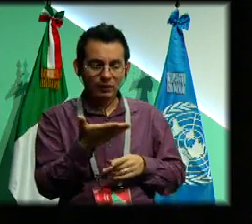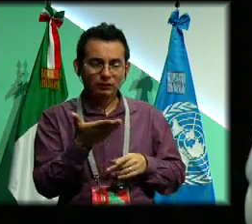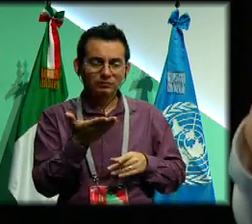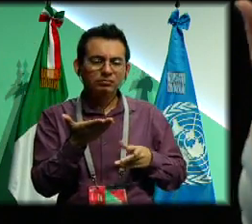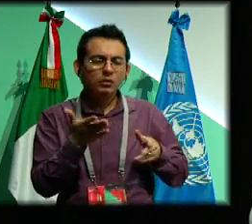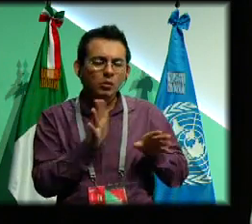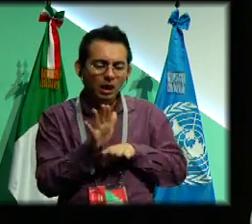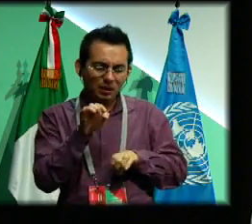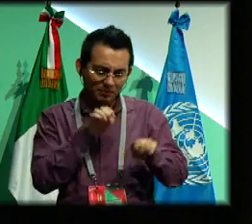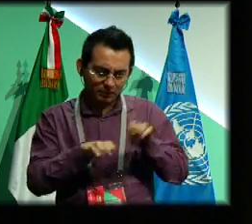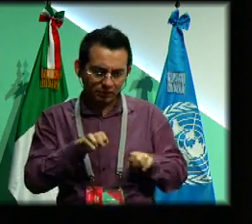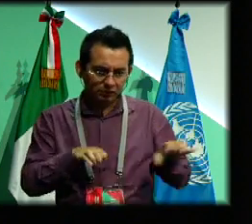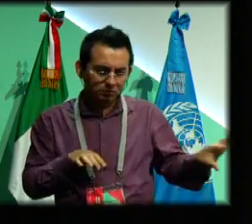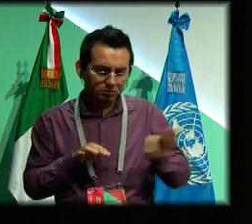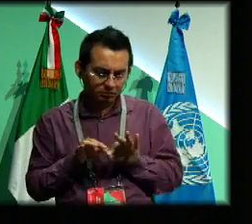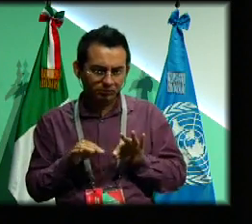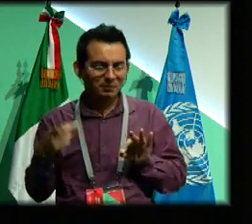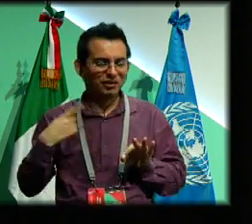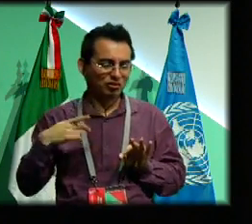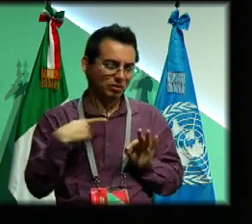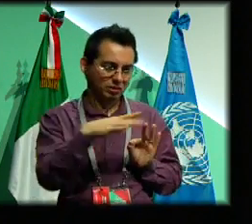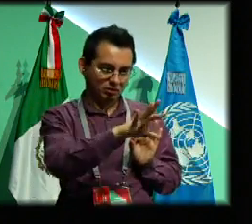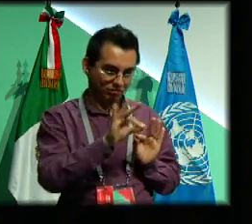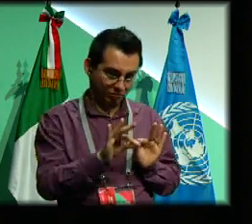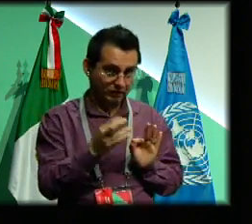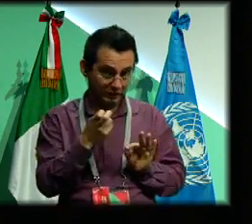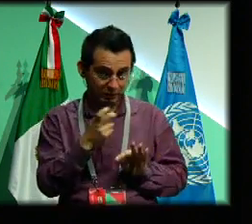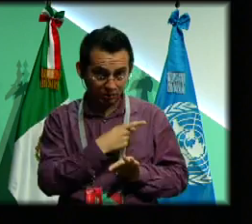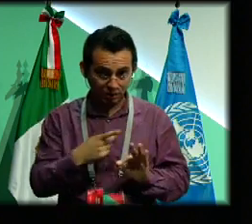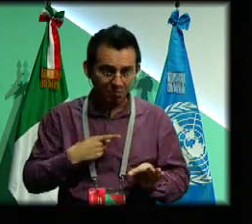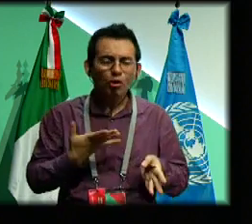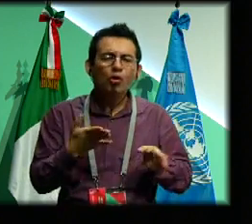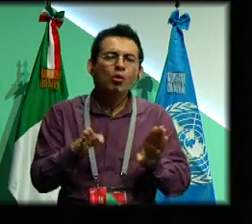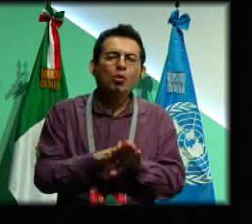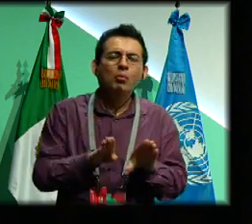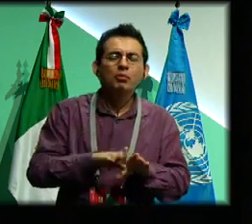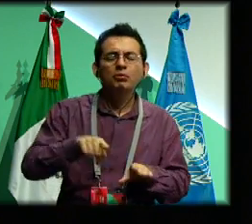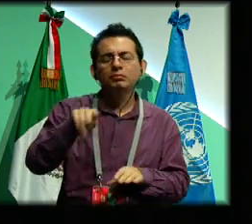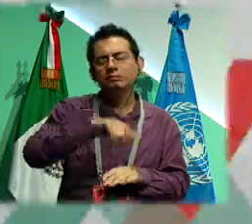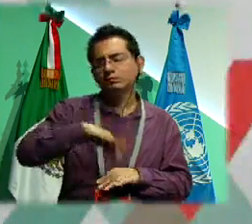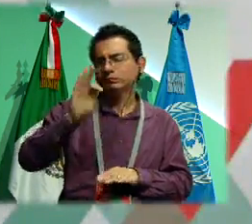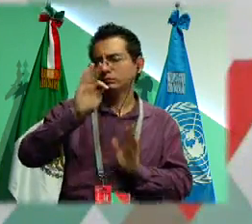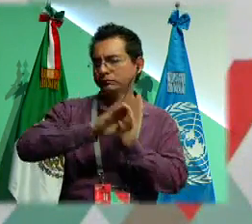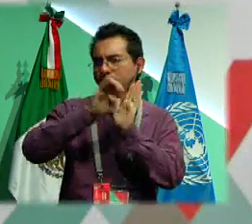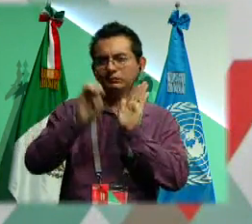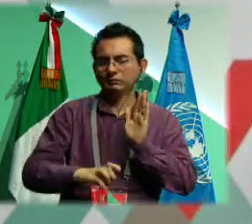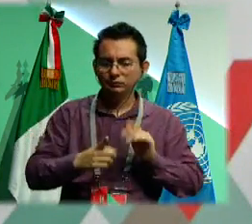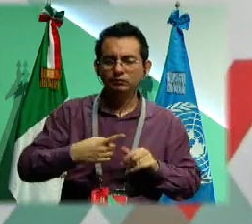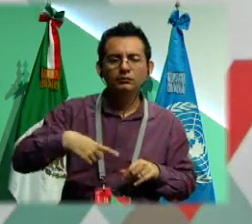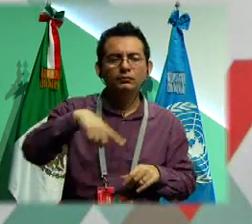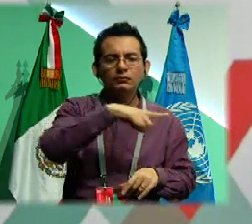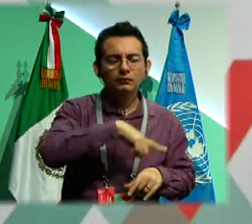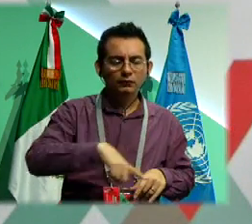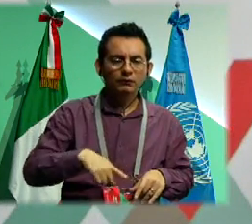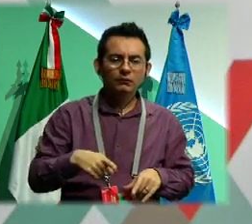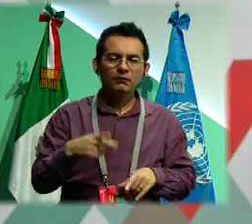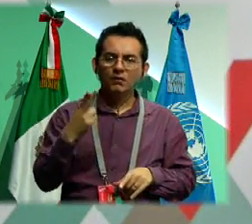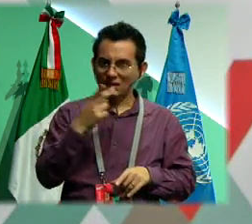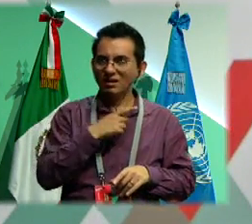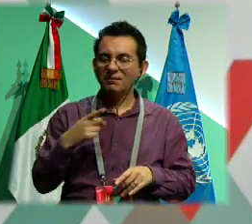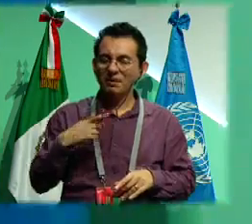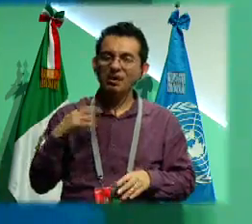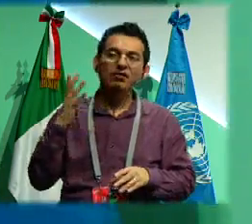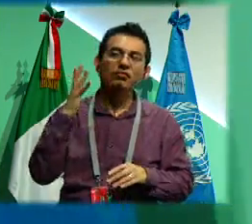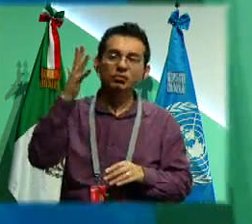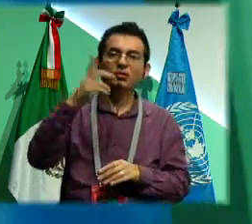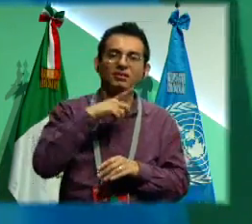civil society. But perhaps they also need to be seen to be doing so as well a little bit more in the future. I'd like